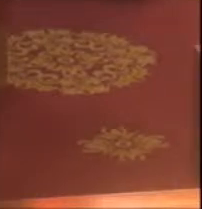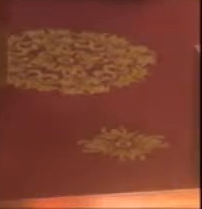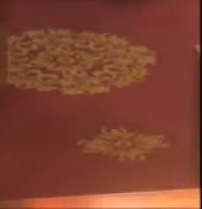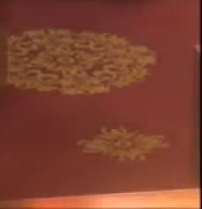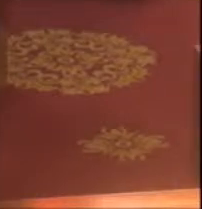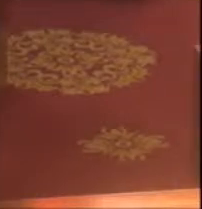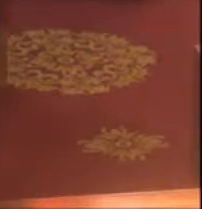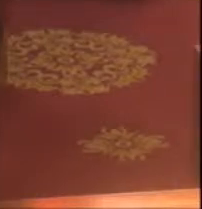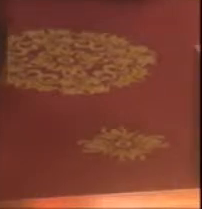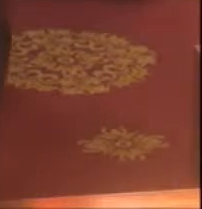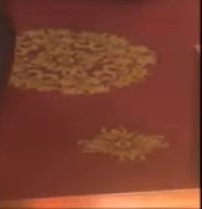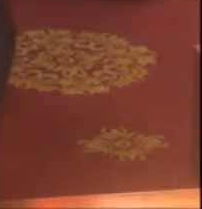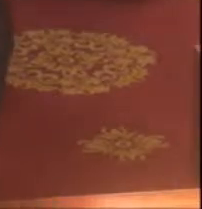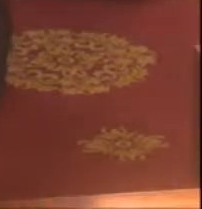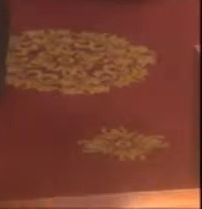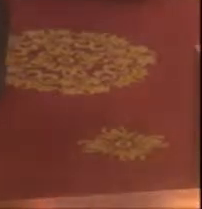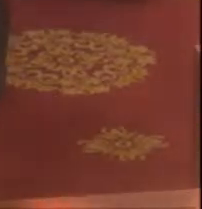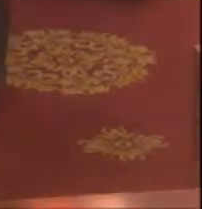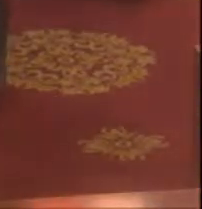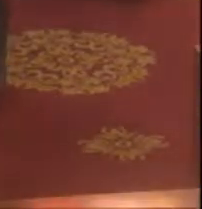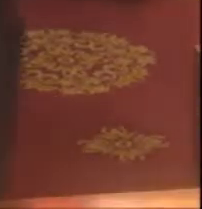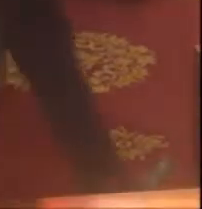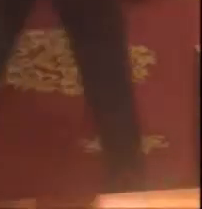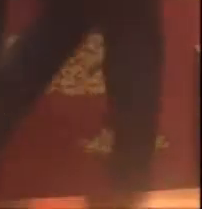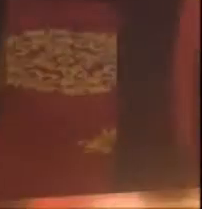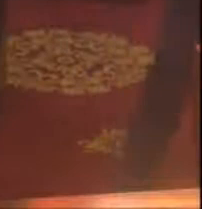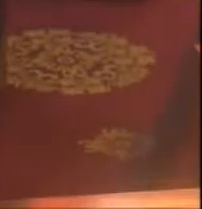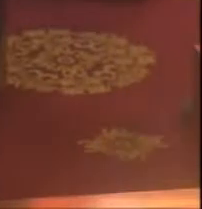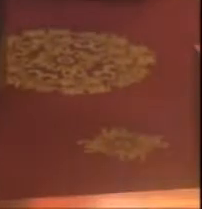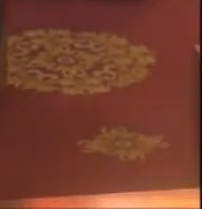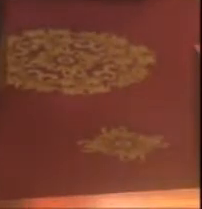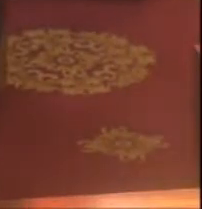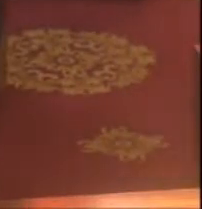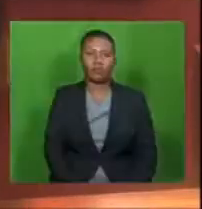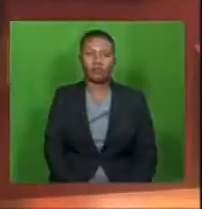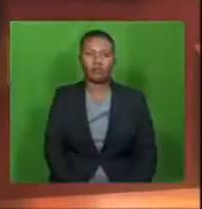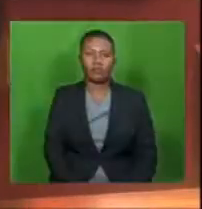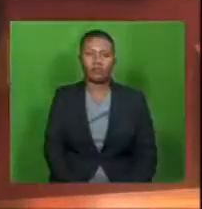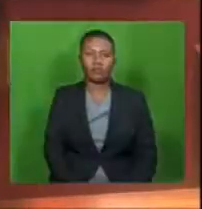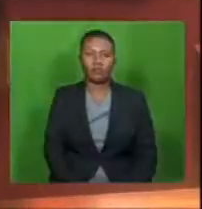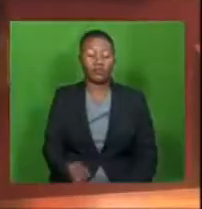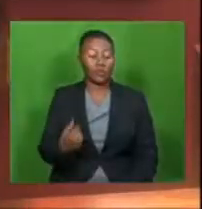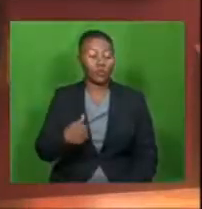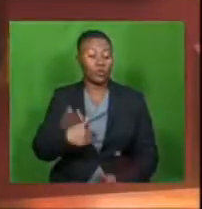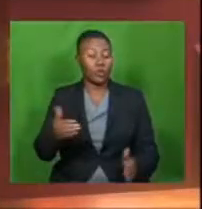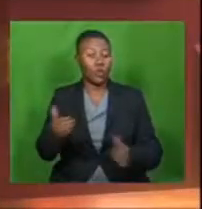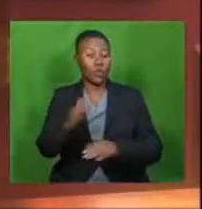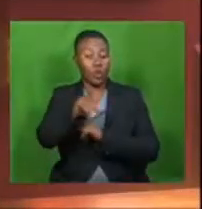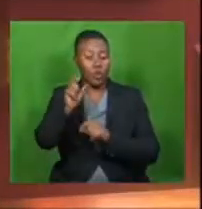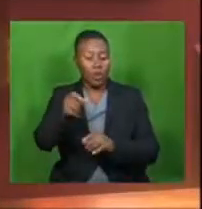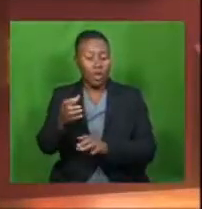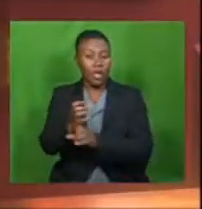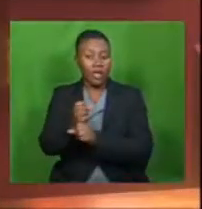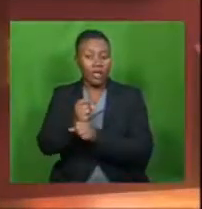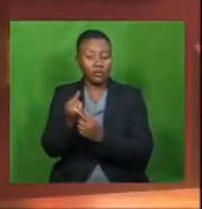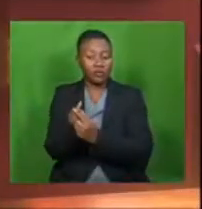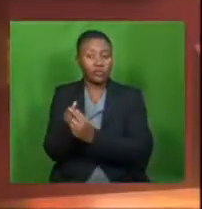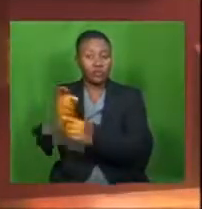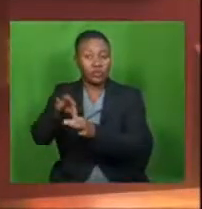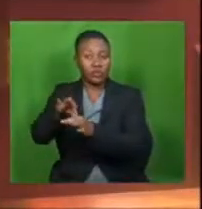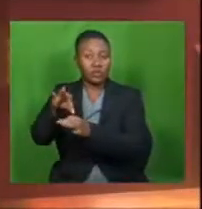million trees. Mr. Speaker, we encourage everyone to pick seedlings from the nearest point.